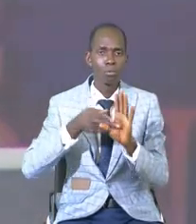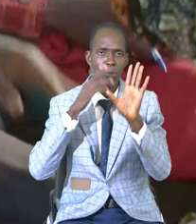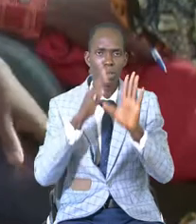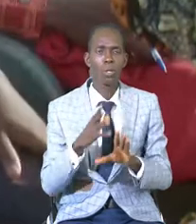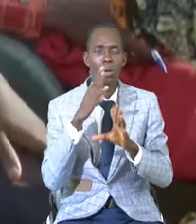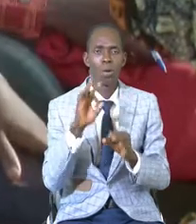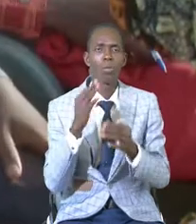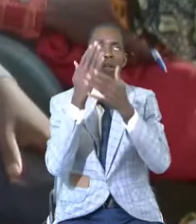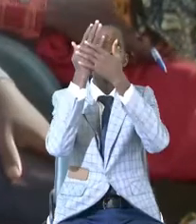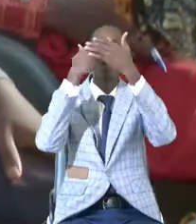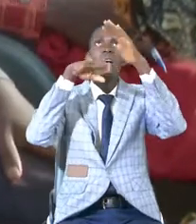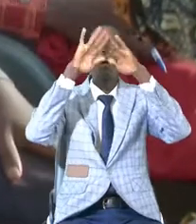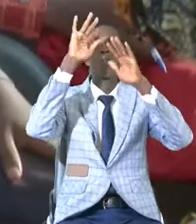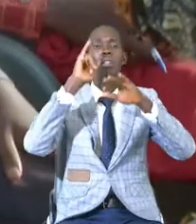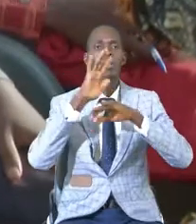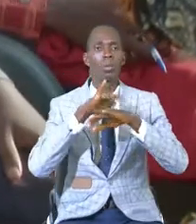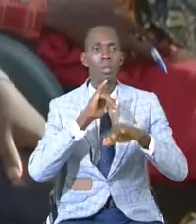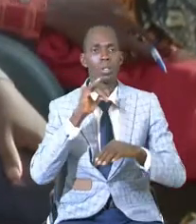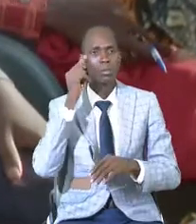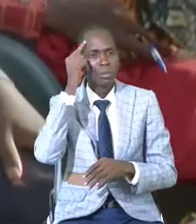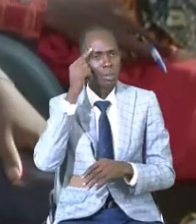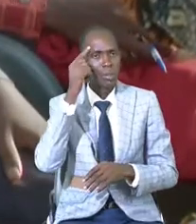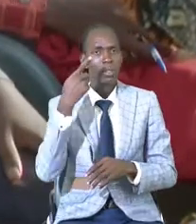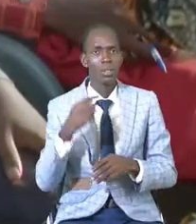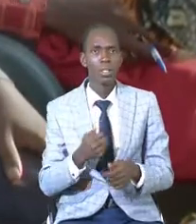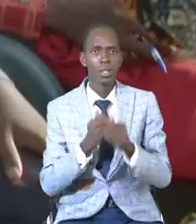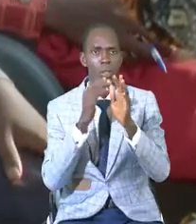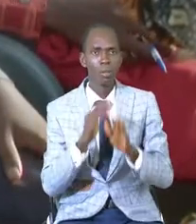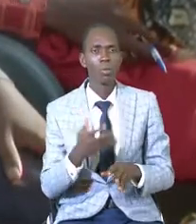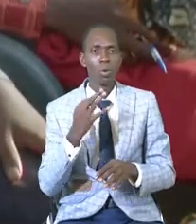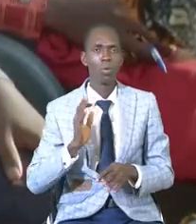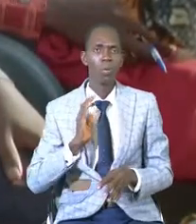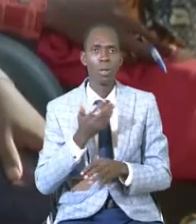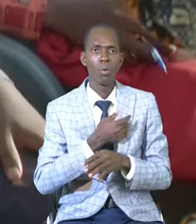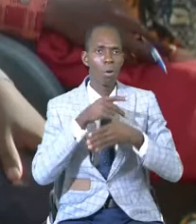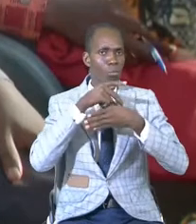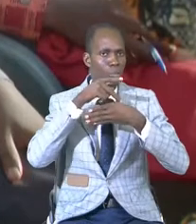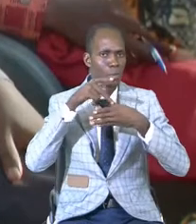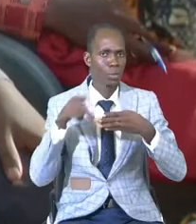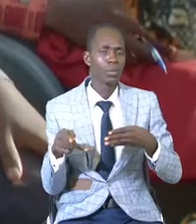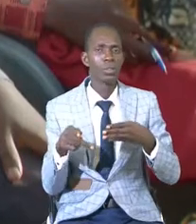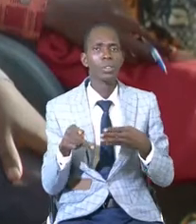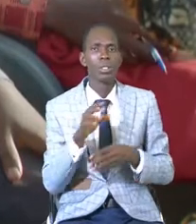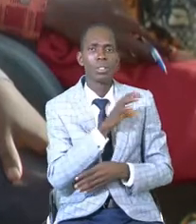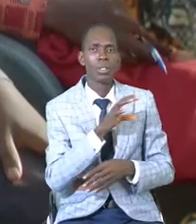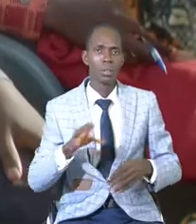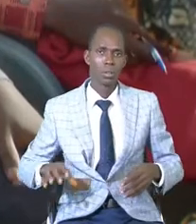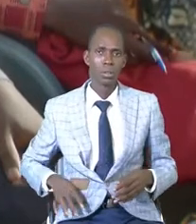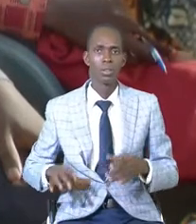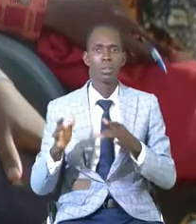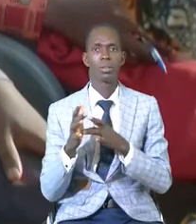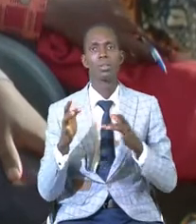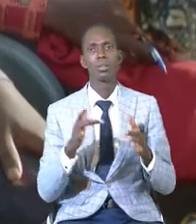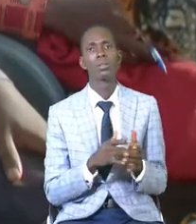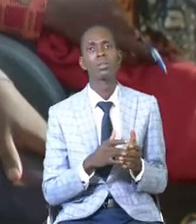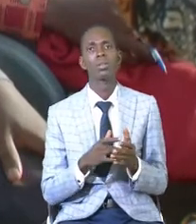consider the apostle and the high priest of our confession, of our profession, Christ Jesus. As